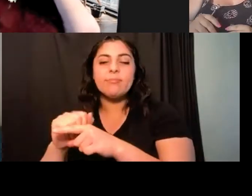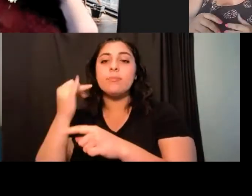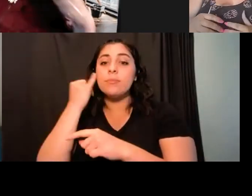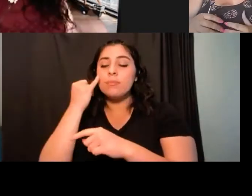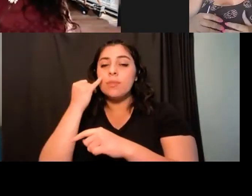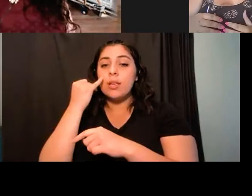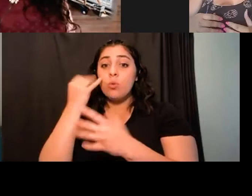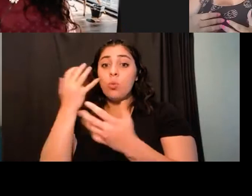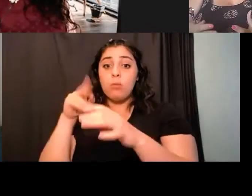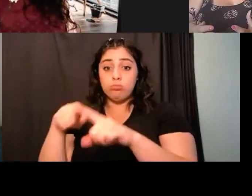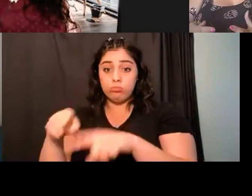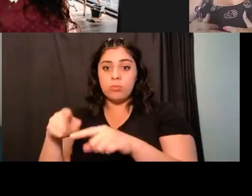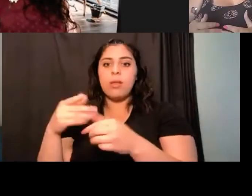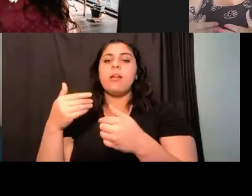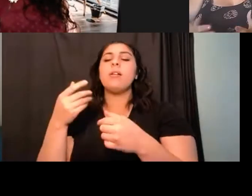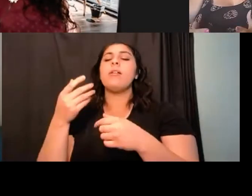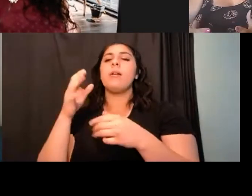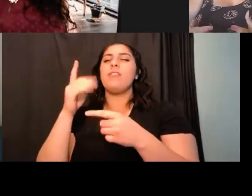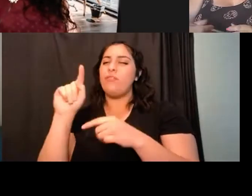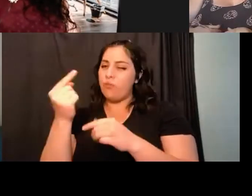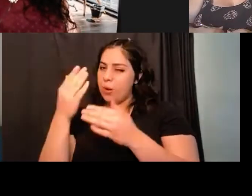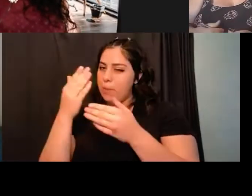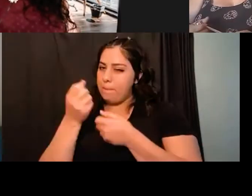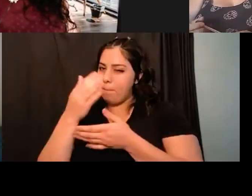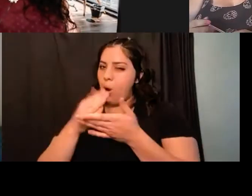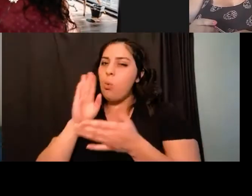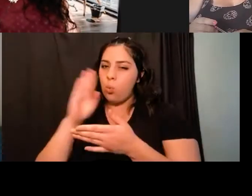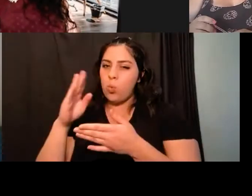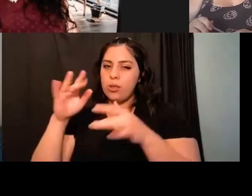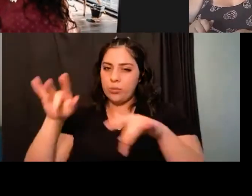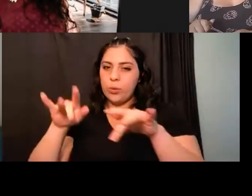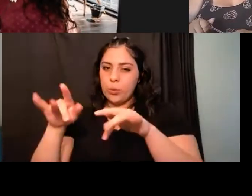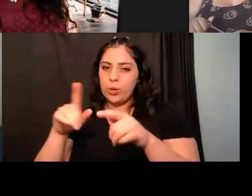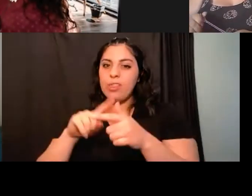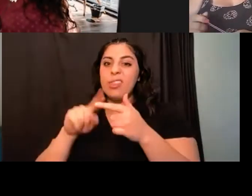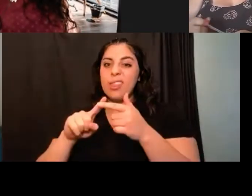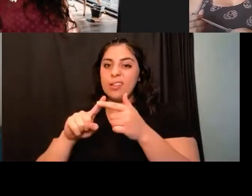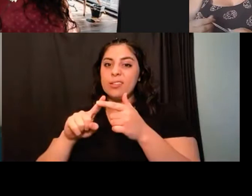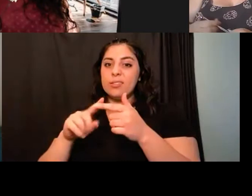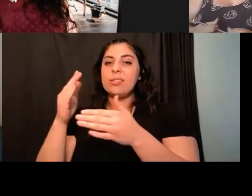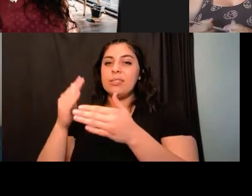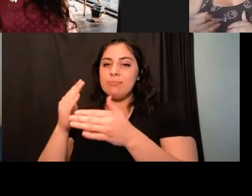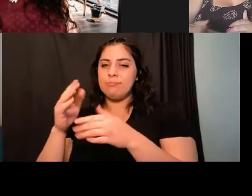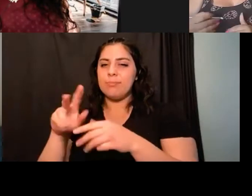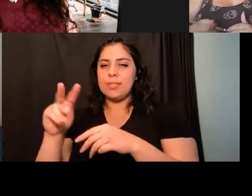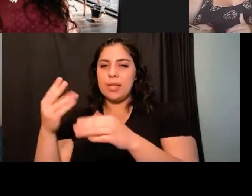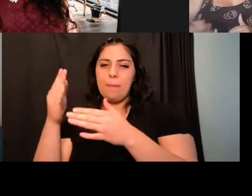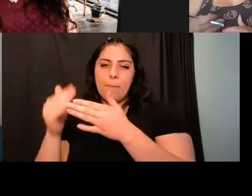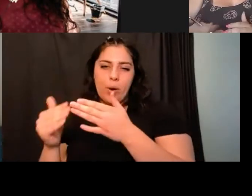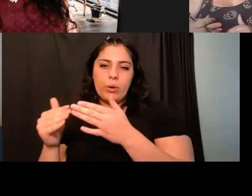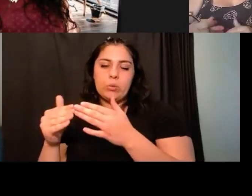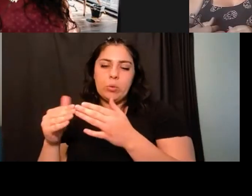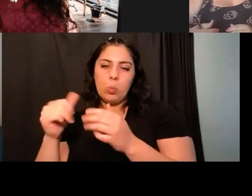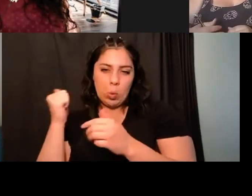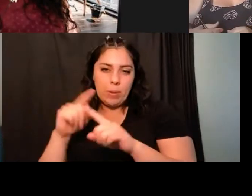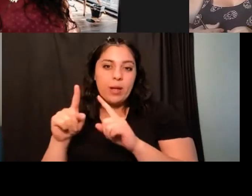if you decide to share out during that portion of the workshop, your voice or your